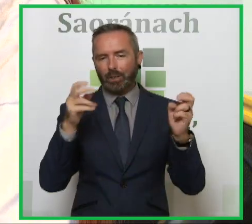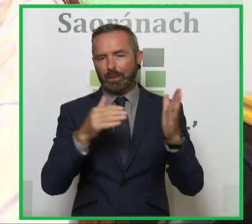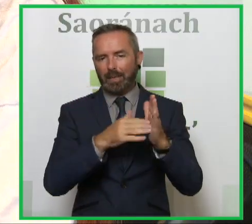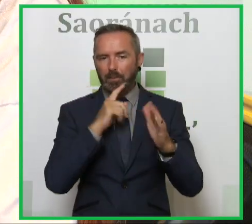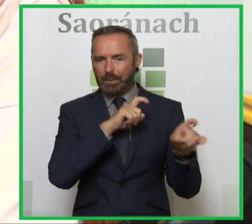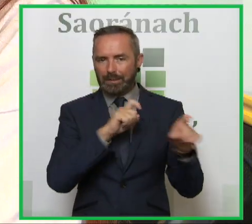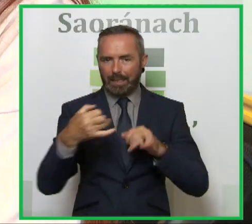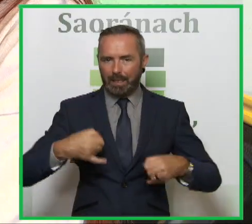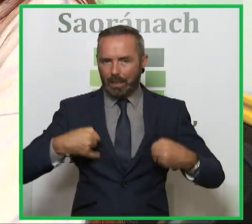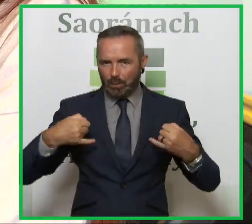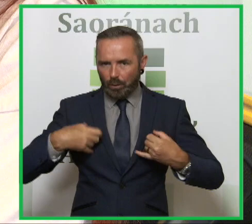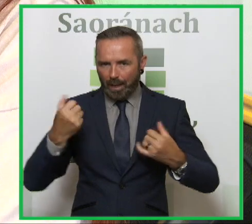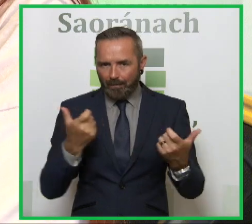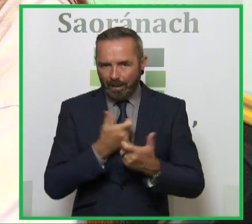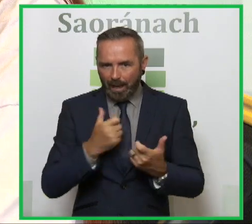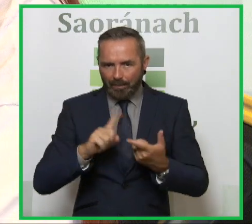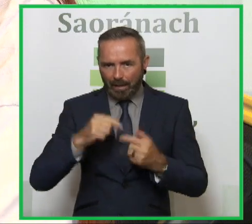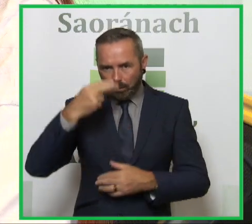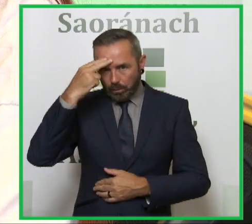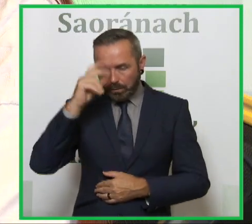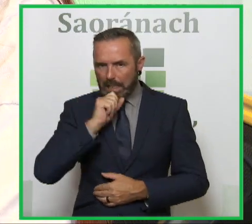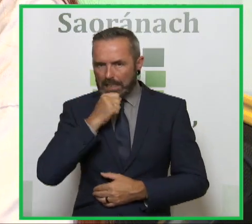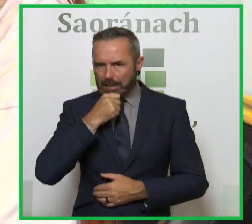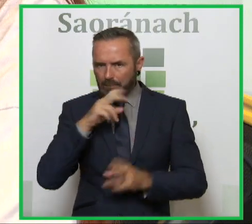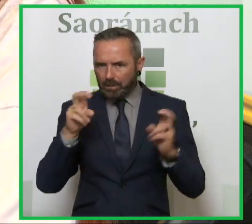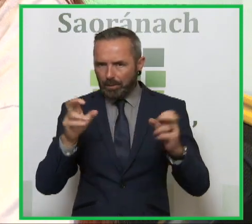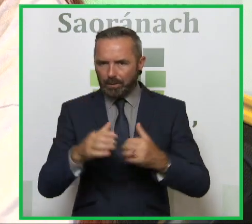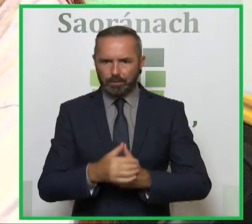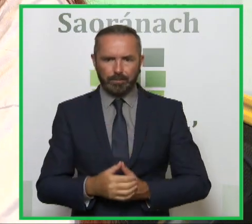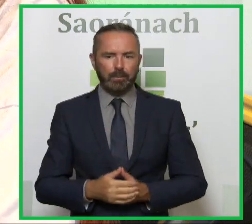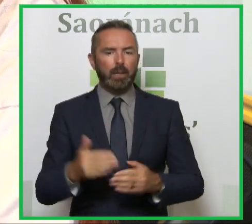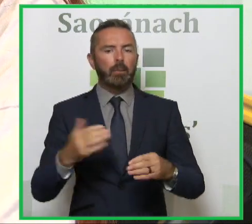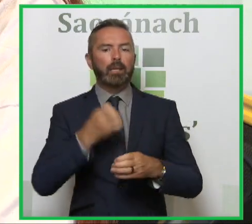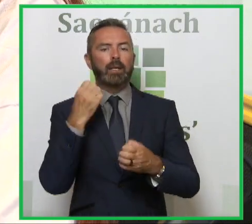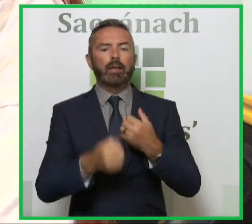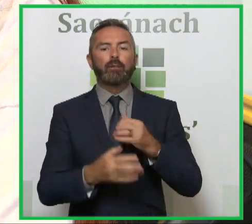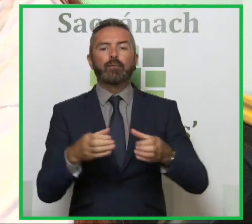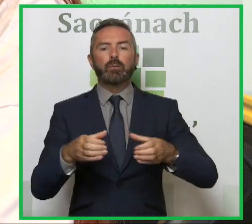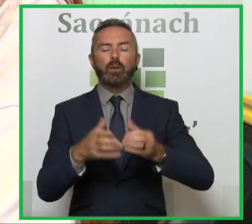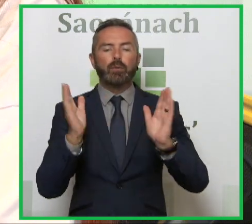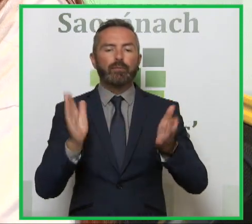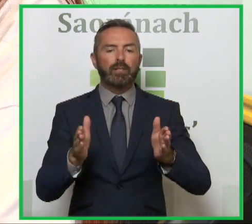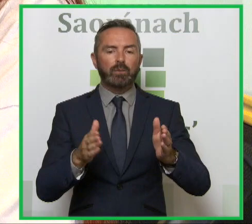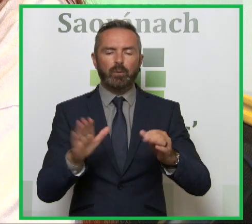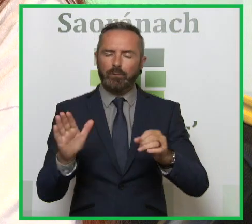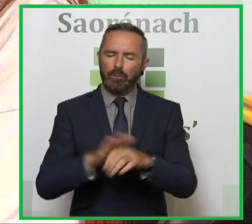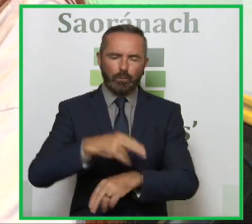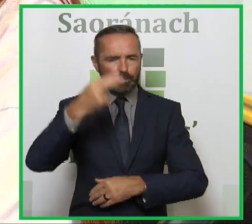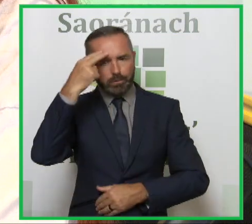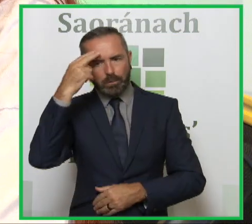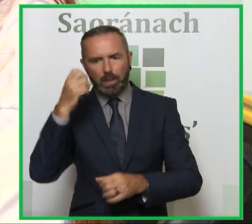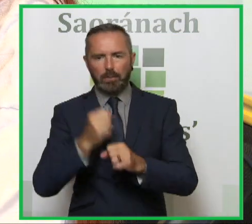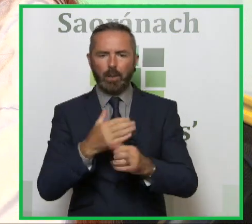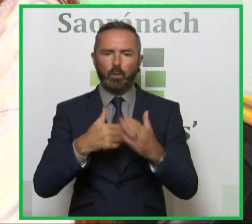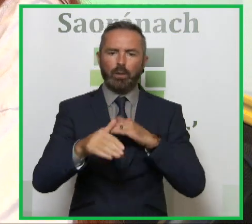have a laugh, but also understand about how serious the topic was. And by the end of the module, when we finished, we all had an understanding of